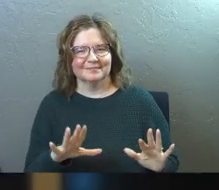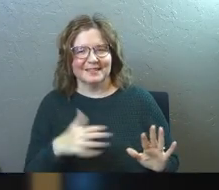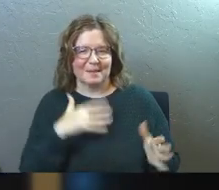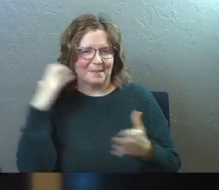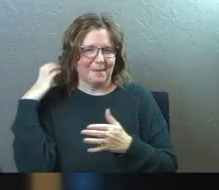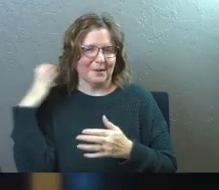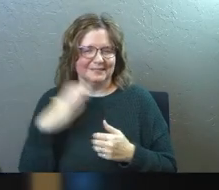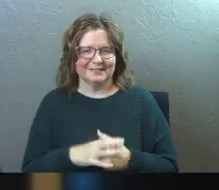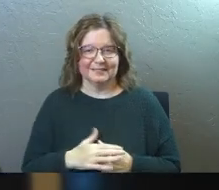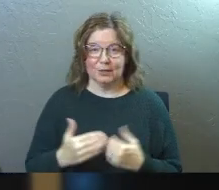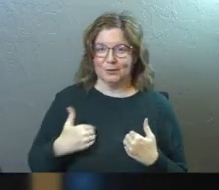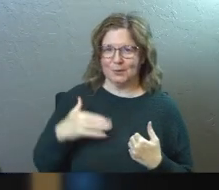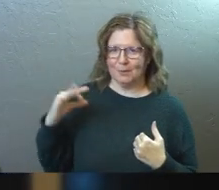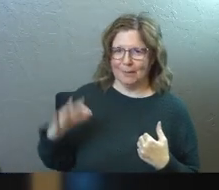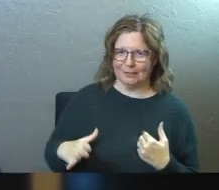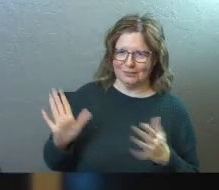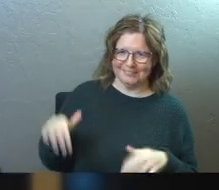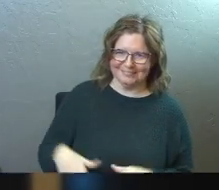he's my boss. Youth pastors.